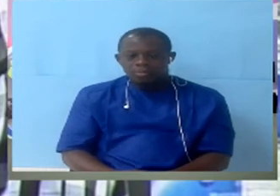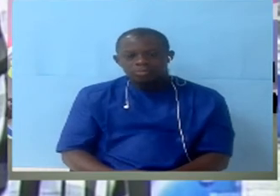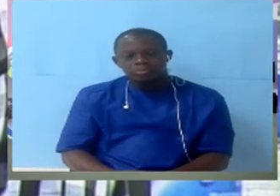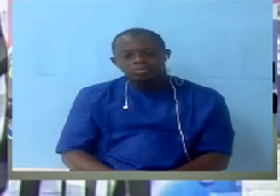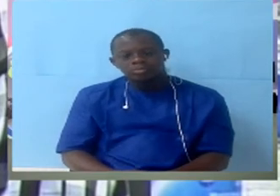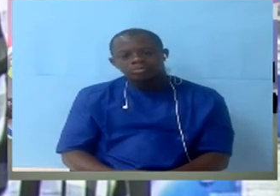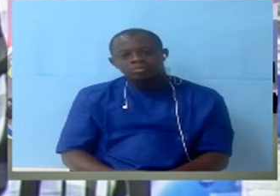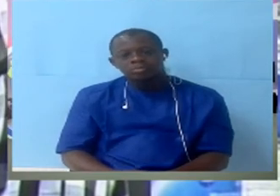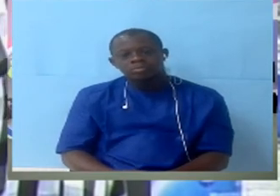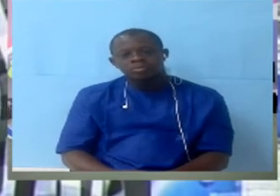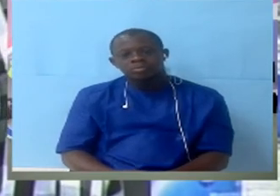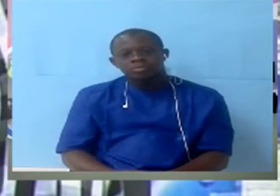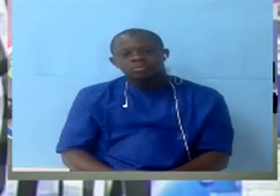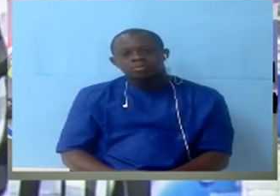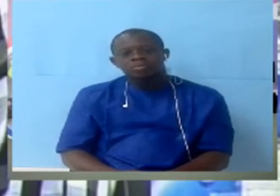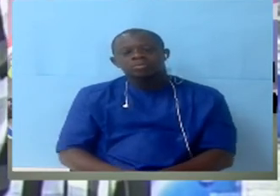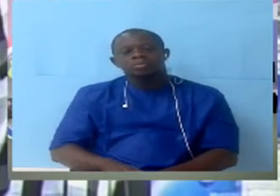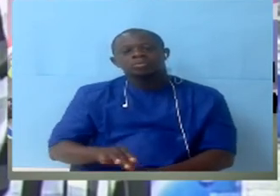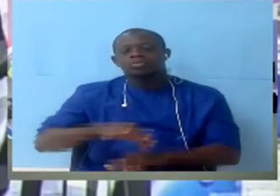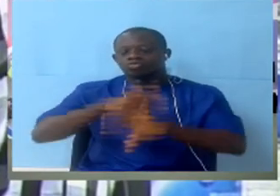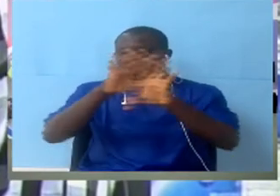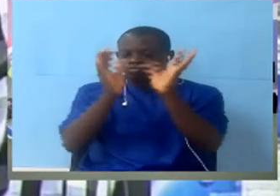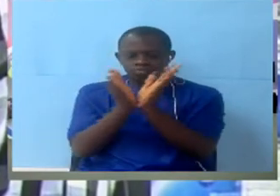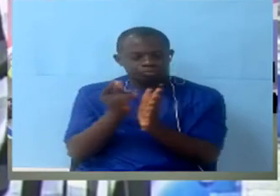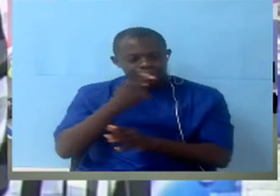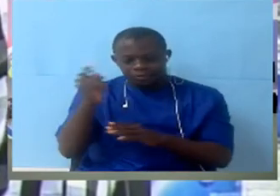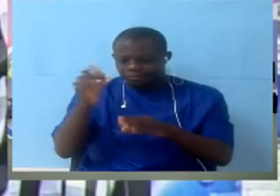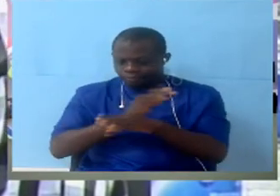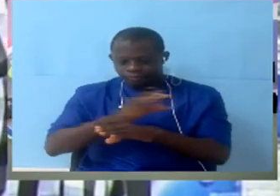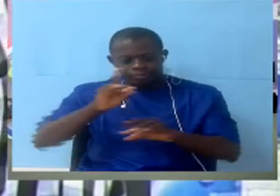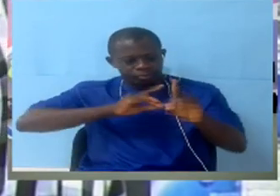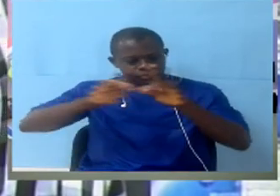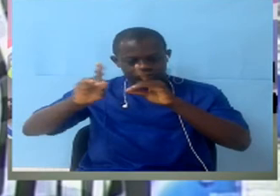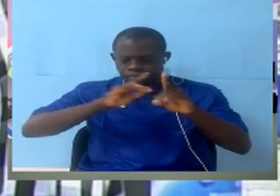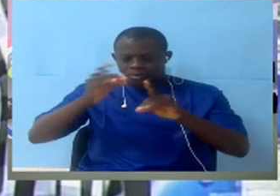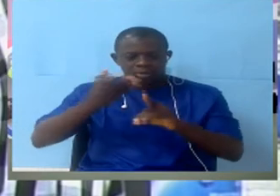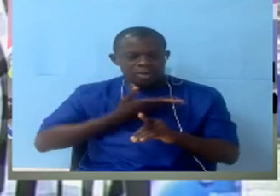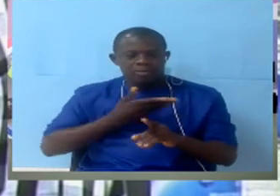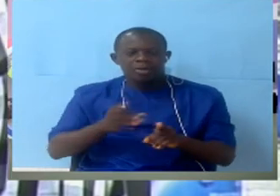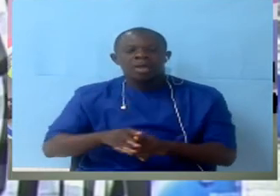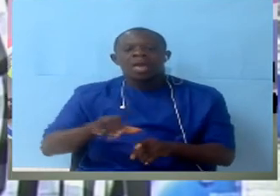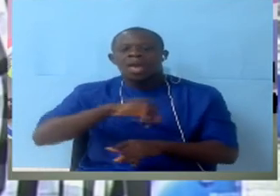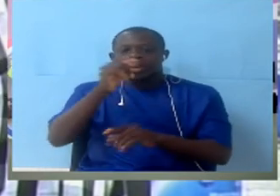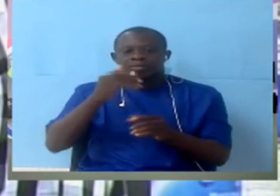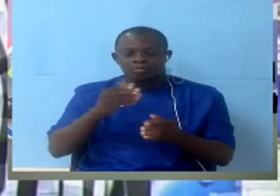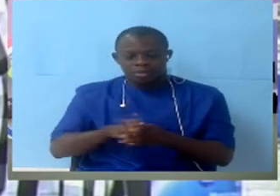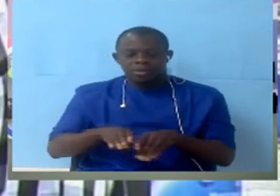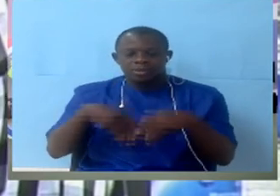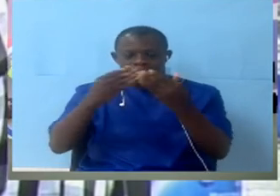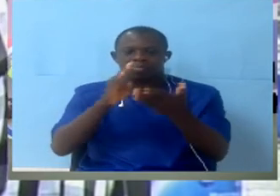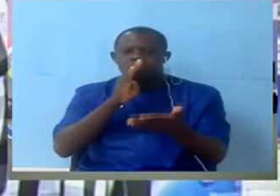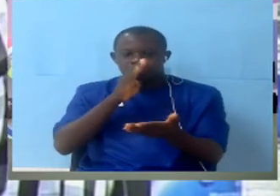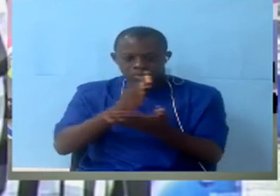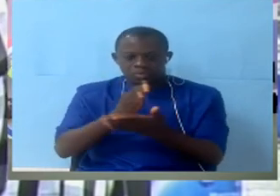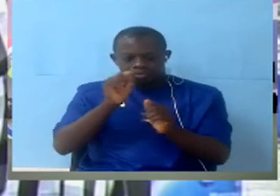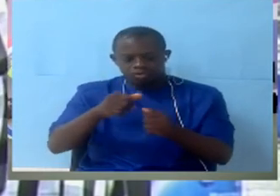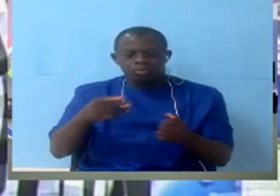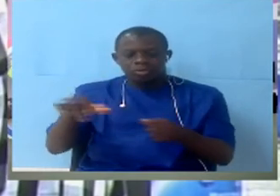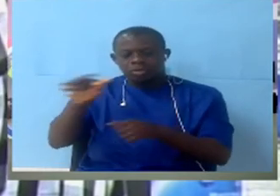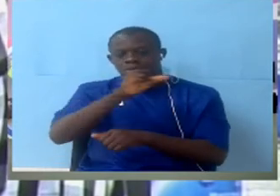ba yo be kacha le. Yes, that all that was discussed. And assurance is the pour ngana sey nafana. And I was given the assurance to come